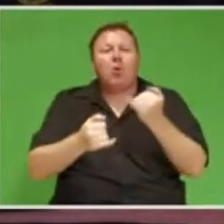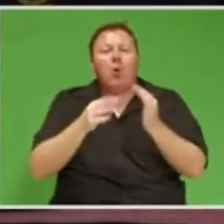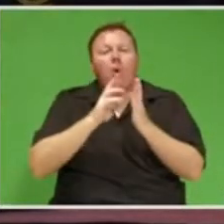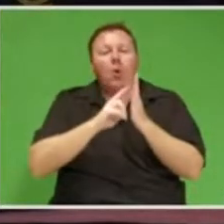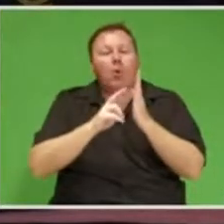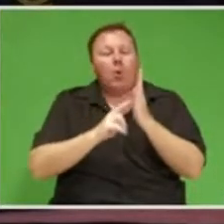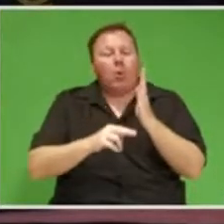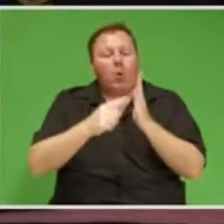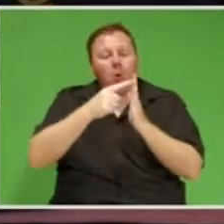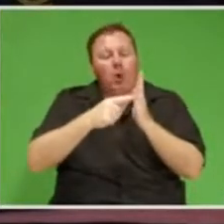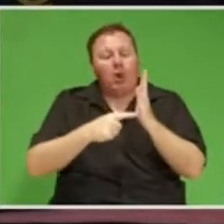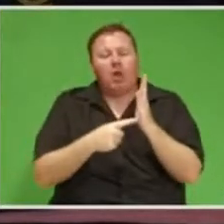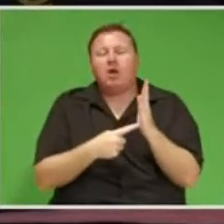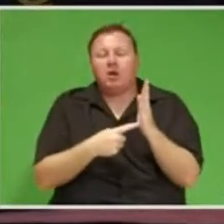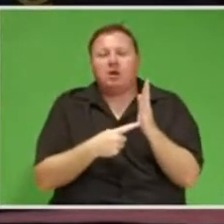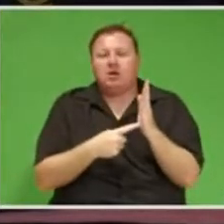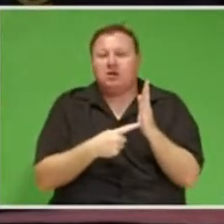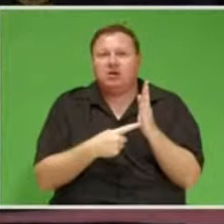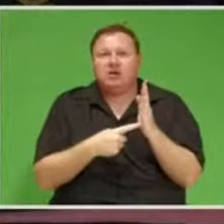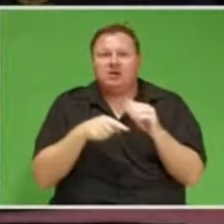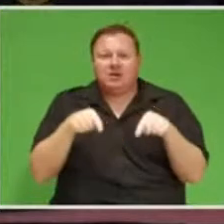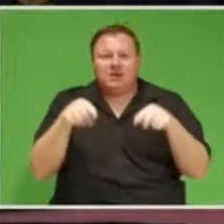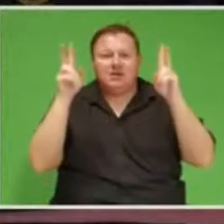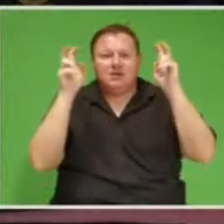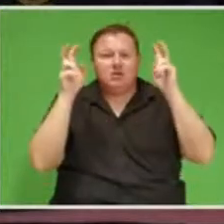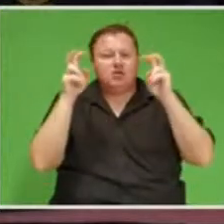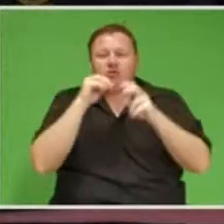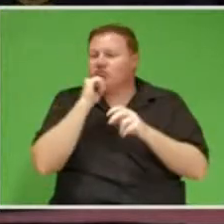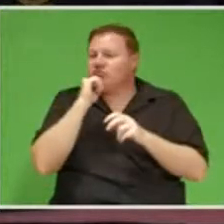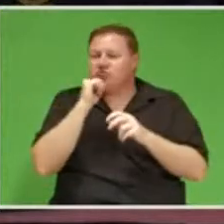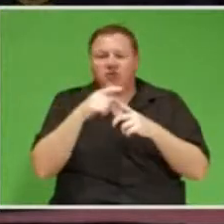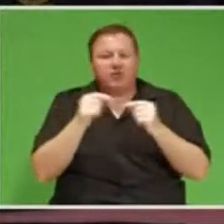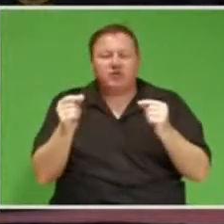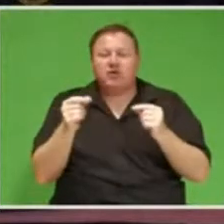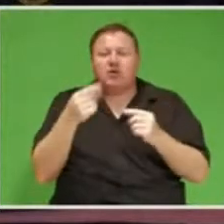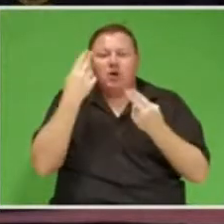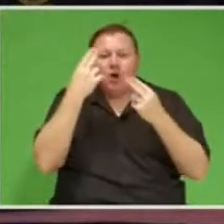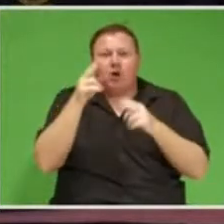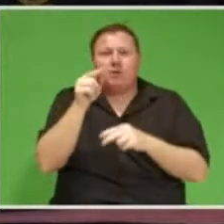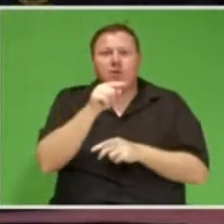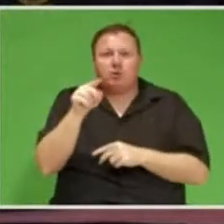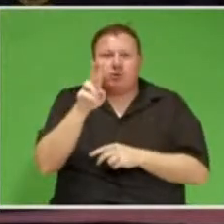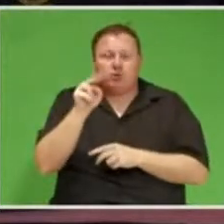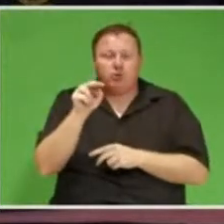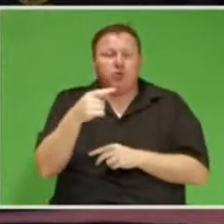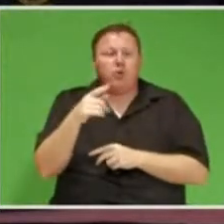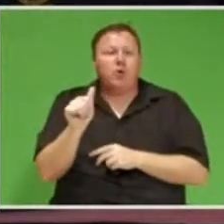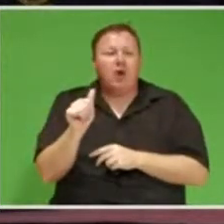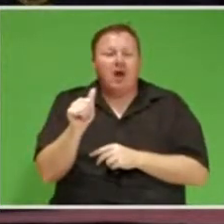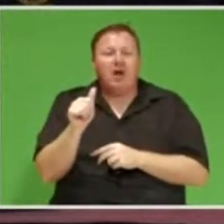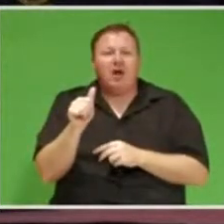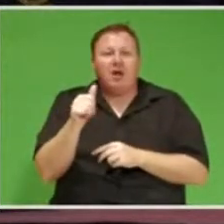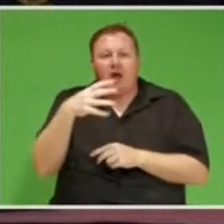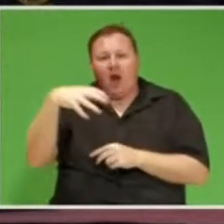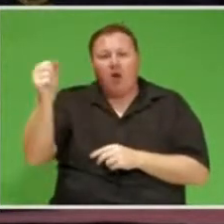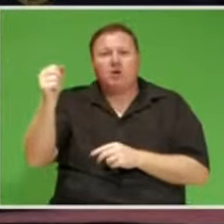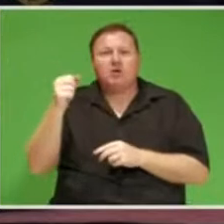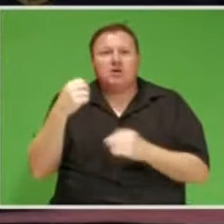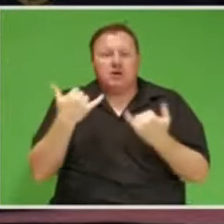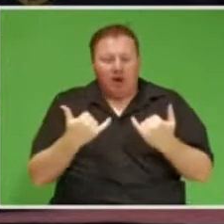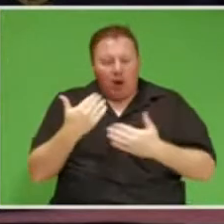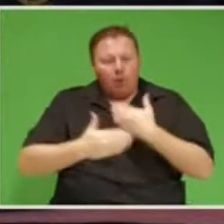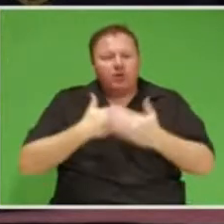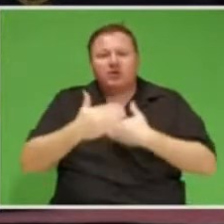it. This matter is now over. Honorable Zungula is out. Shall we then proceed with the State of the Nation